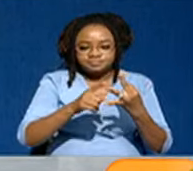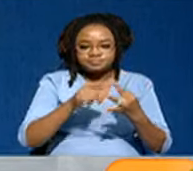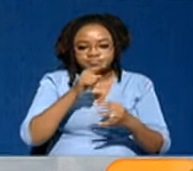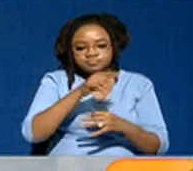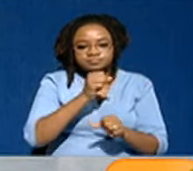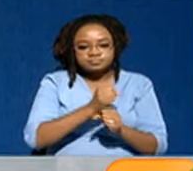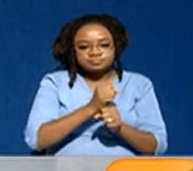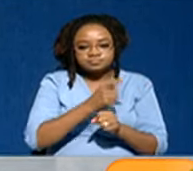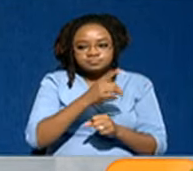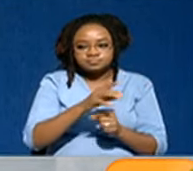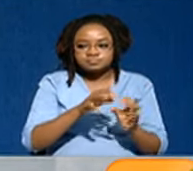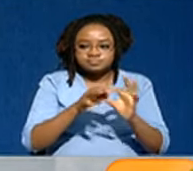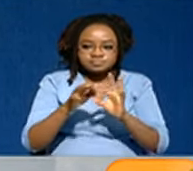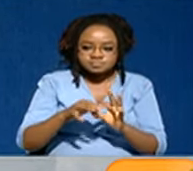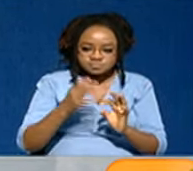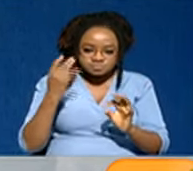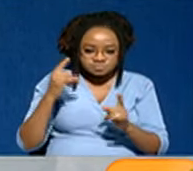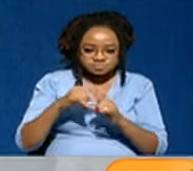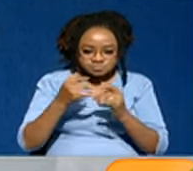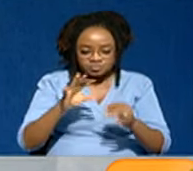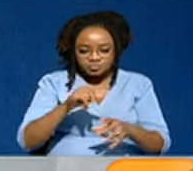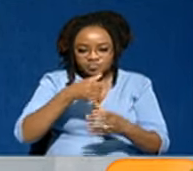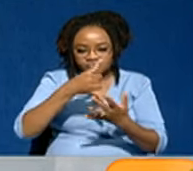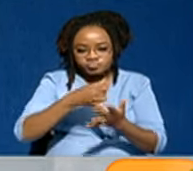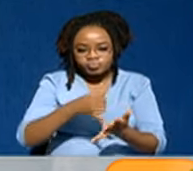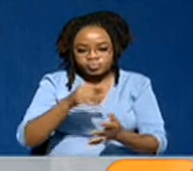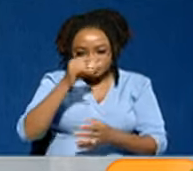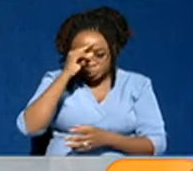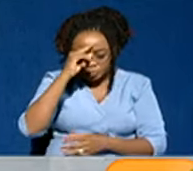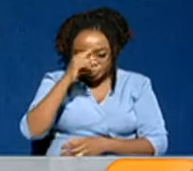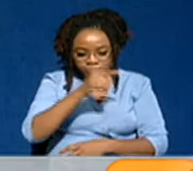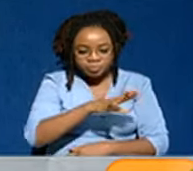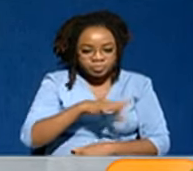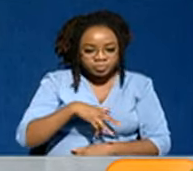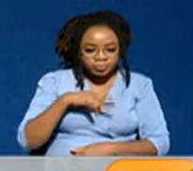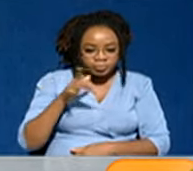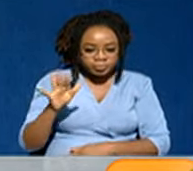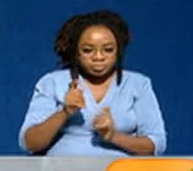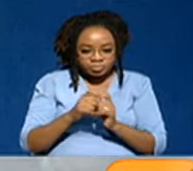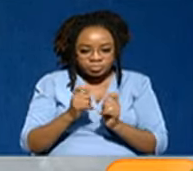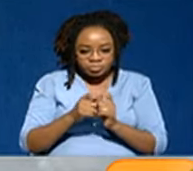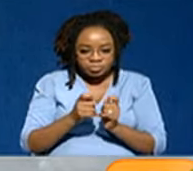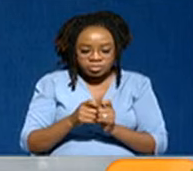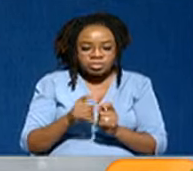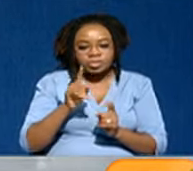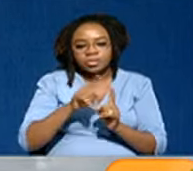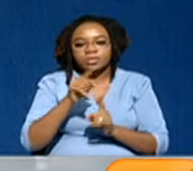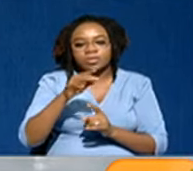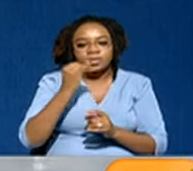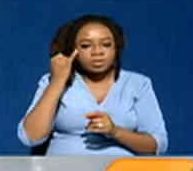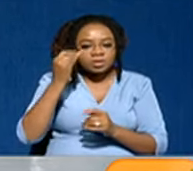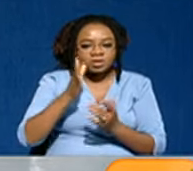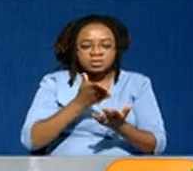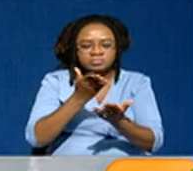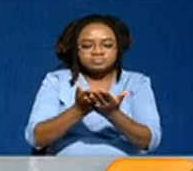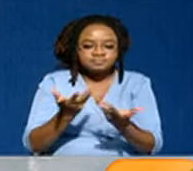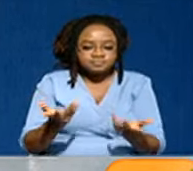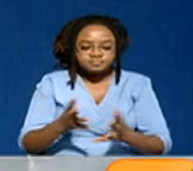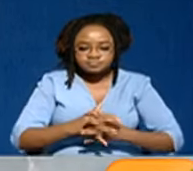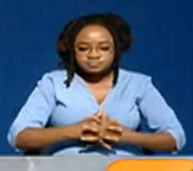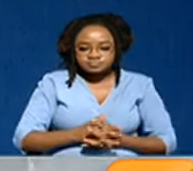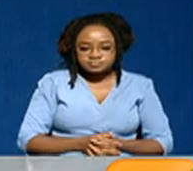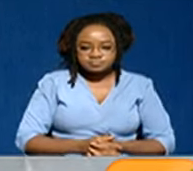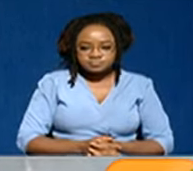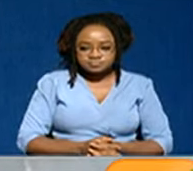the union side before. Now you're in government side. Do you feel their pain? And what do you suggest as the way forward?